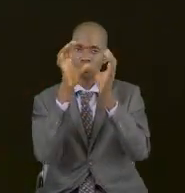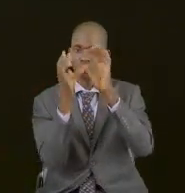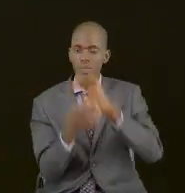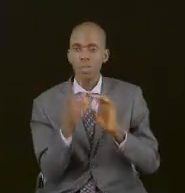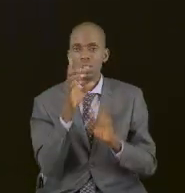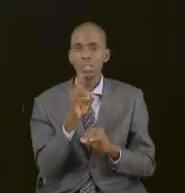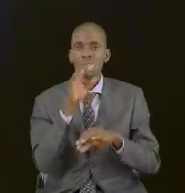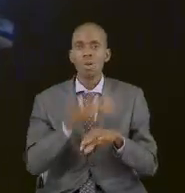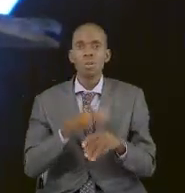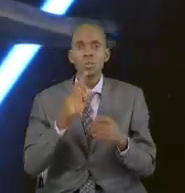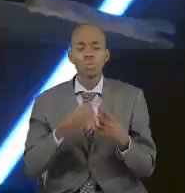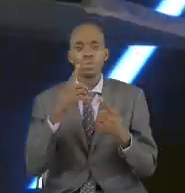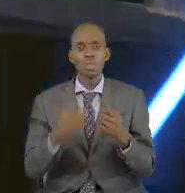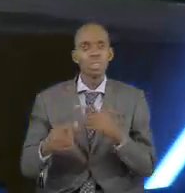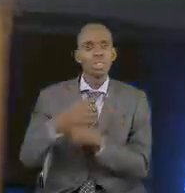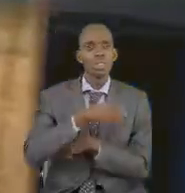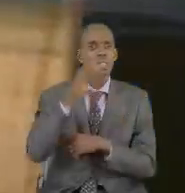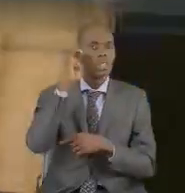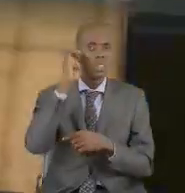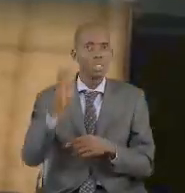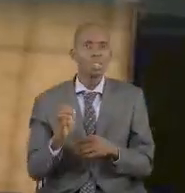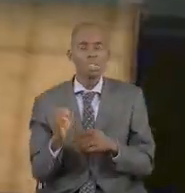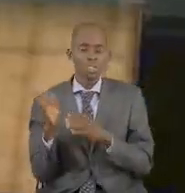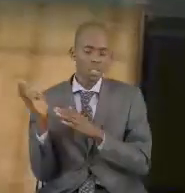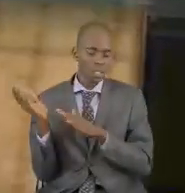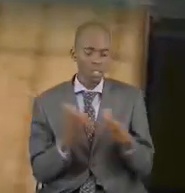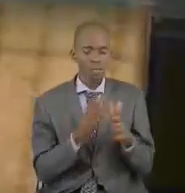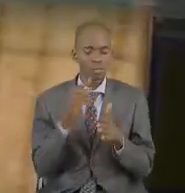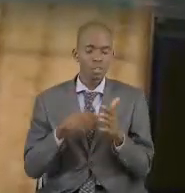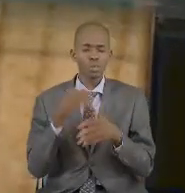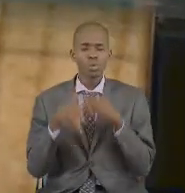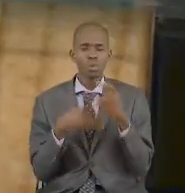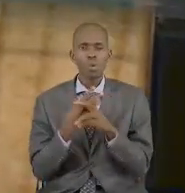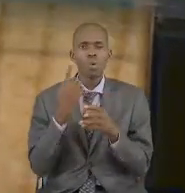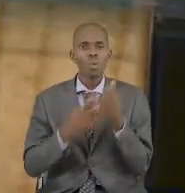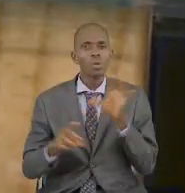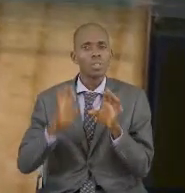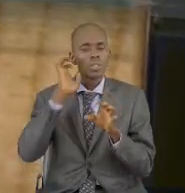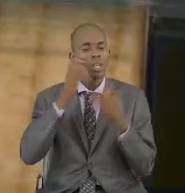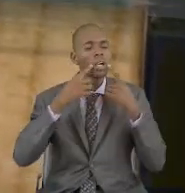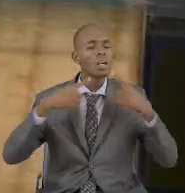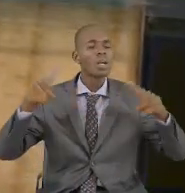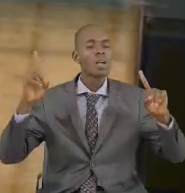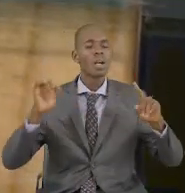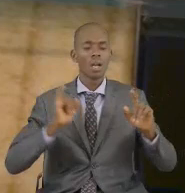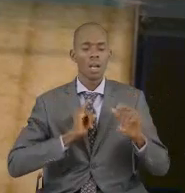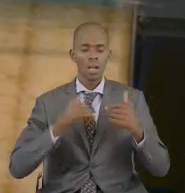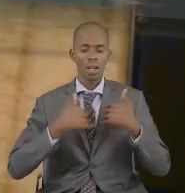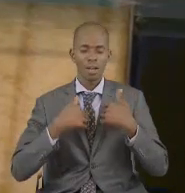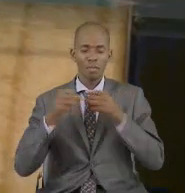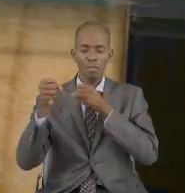the day he left this world, when he declared, I have fought a good